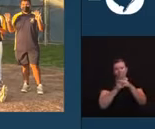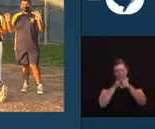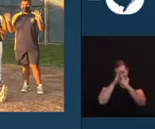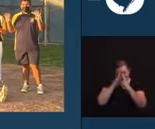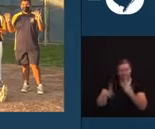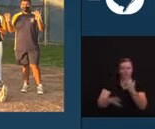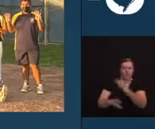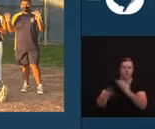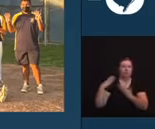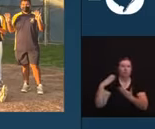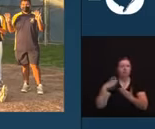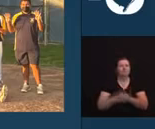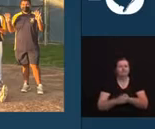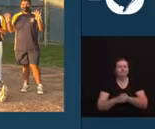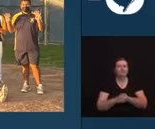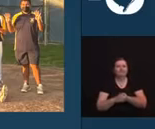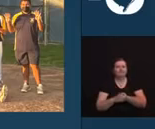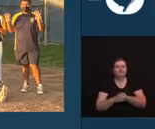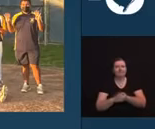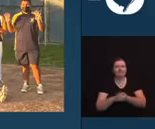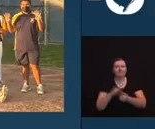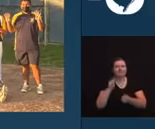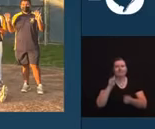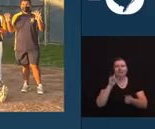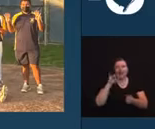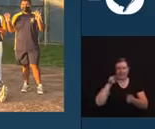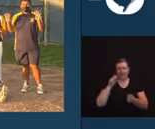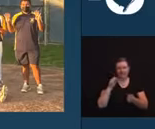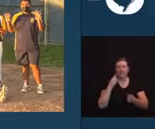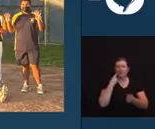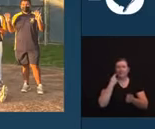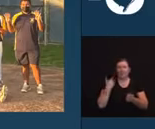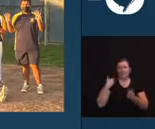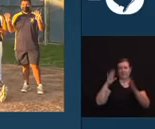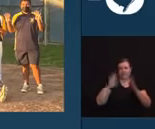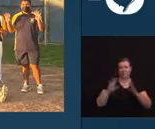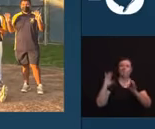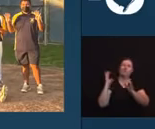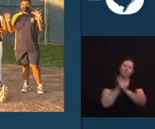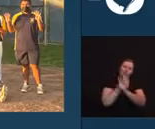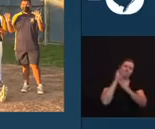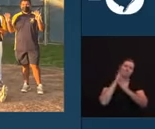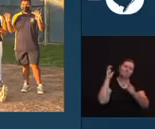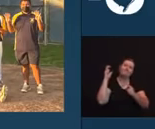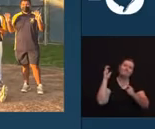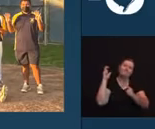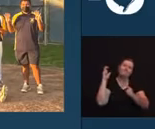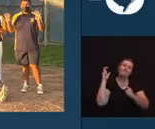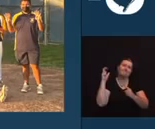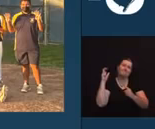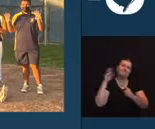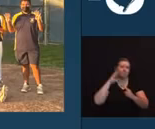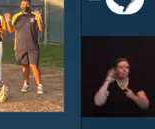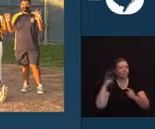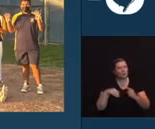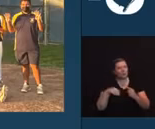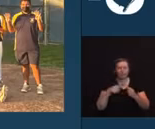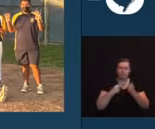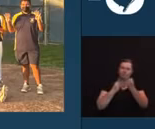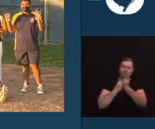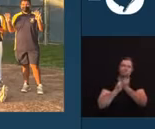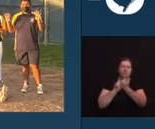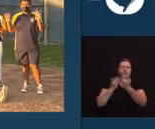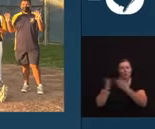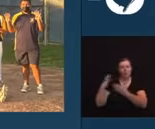go 7-2, they won the championship. And you know Coach Ponch was smiling down on them. Ponch leaves behind his wife,